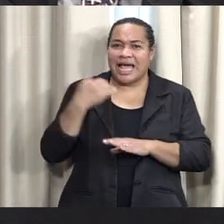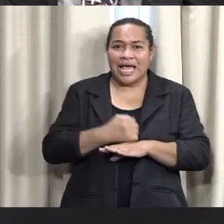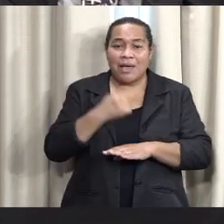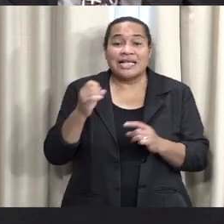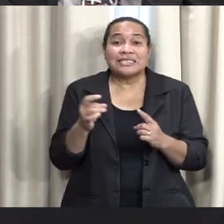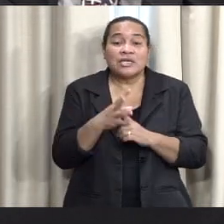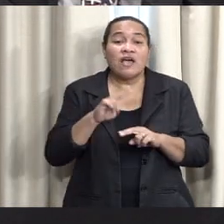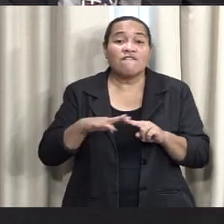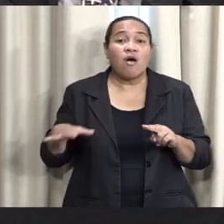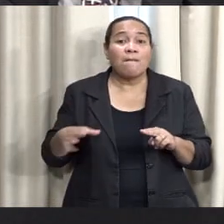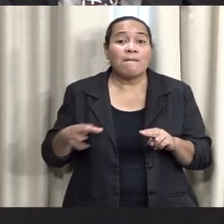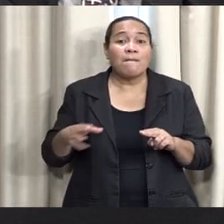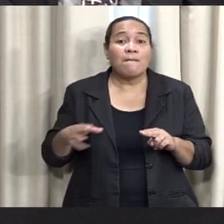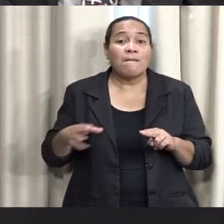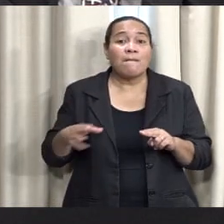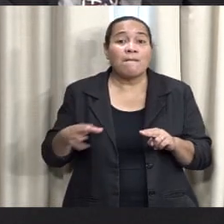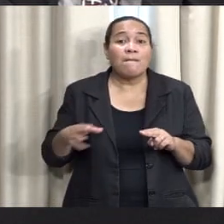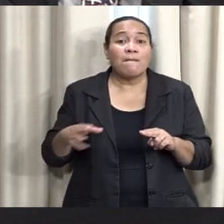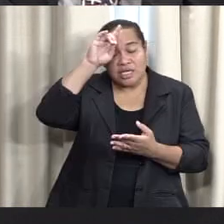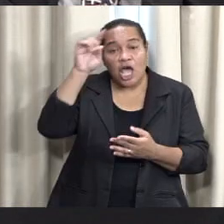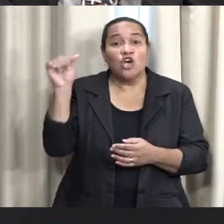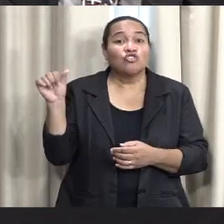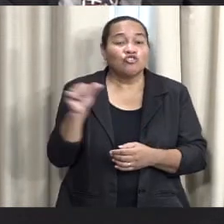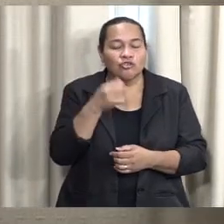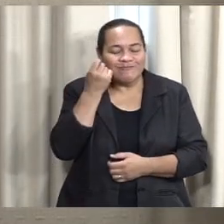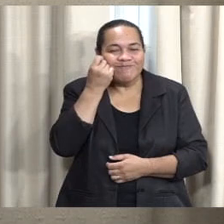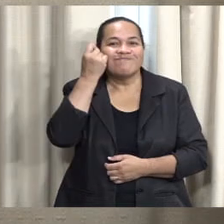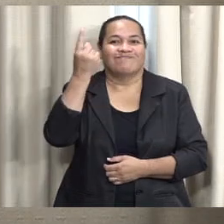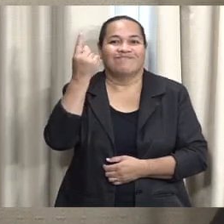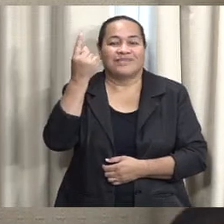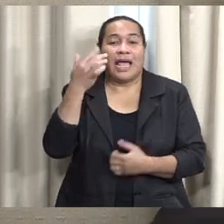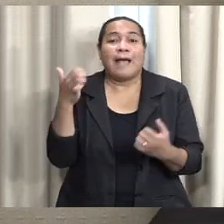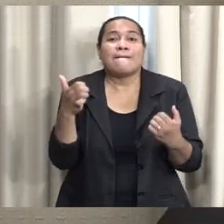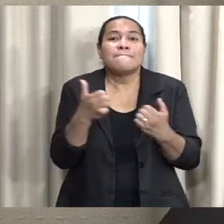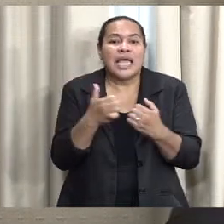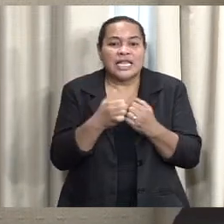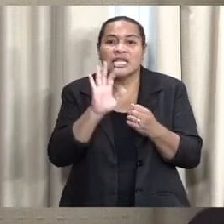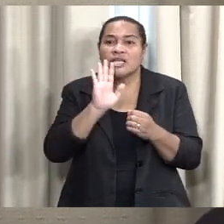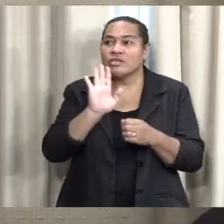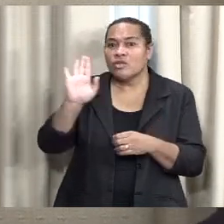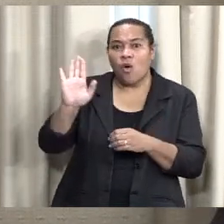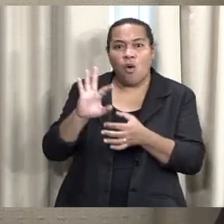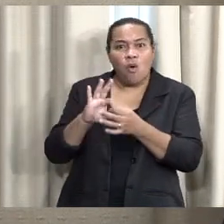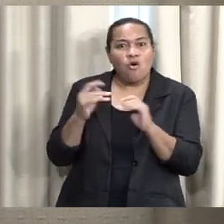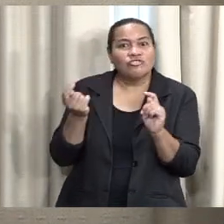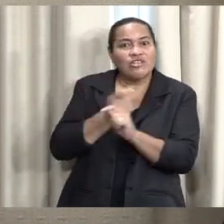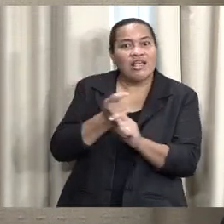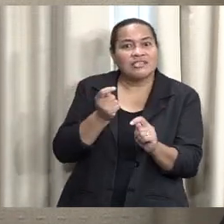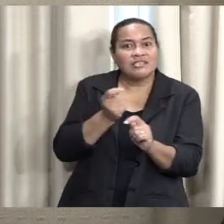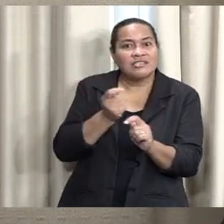former Minister for Education, should realize that many of the reforms that